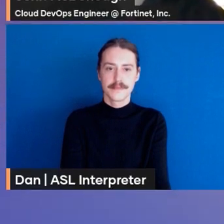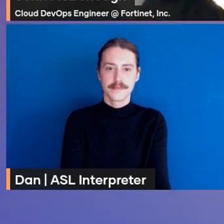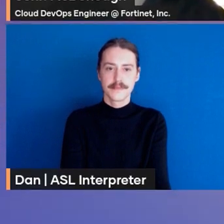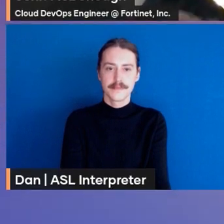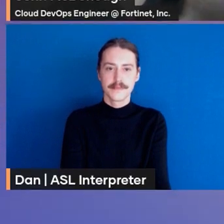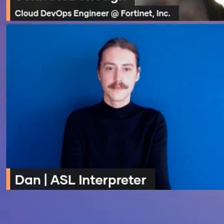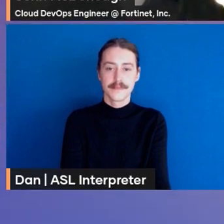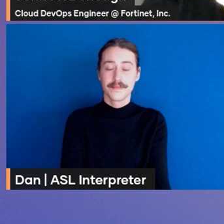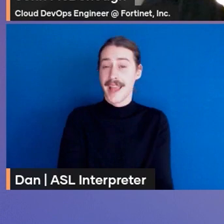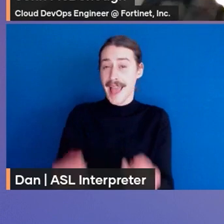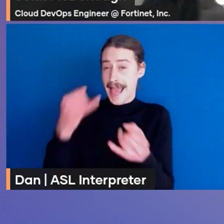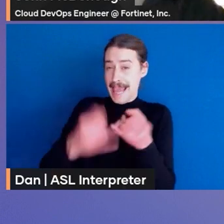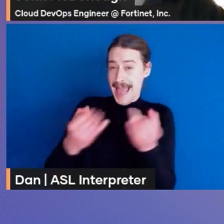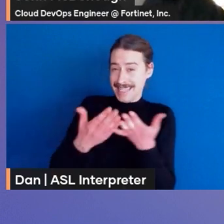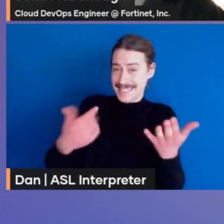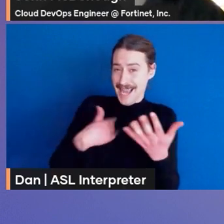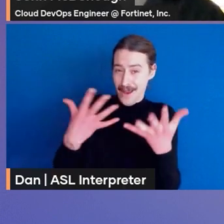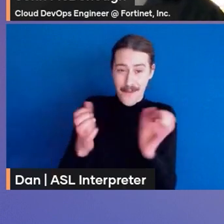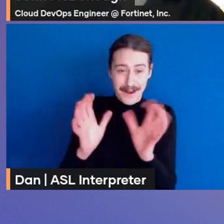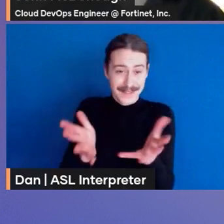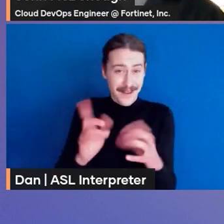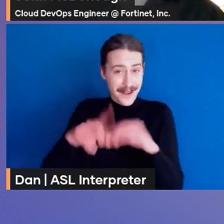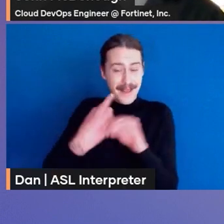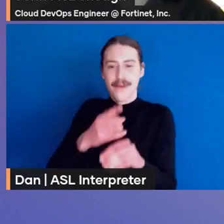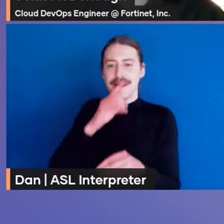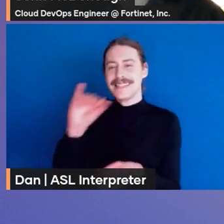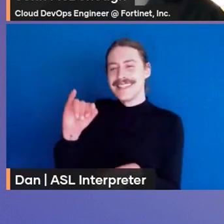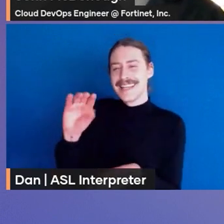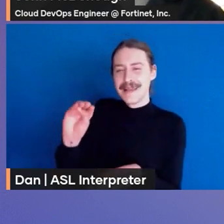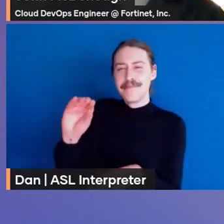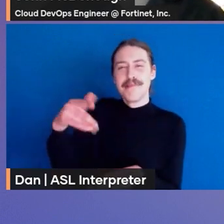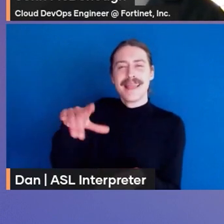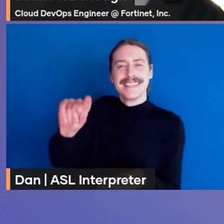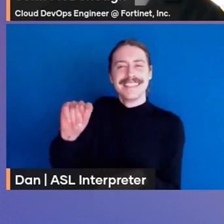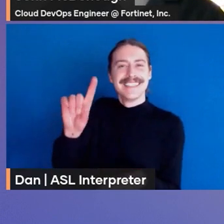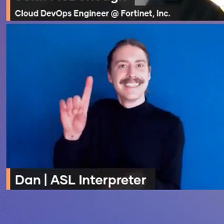The last thing I'm going to talk about is implicit dependencies.